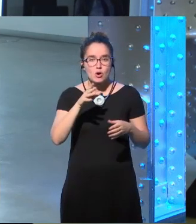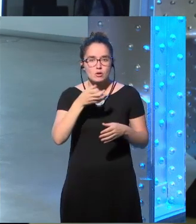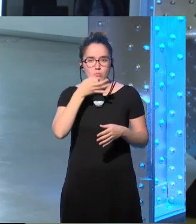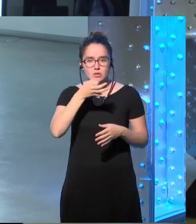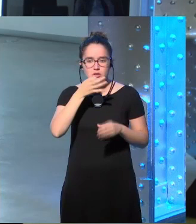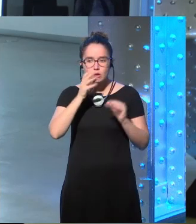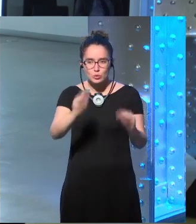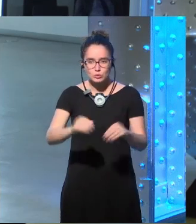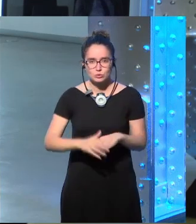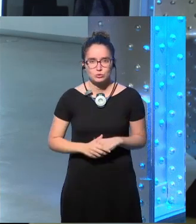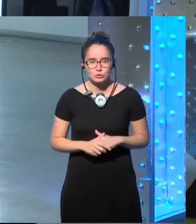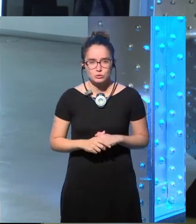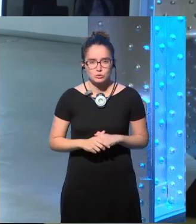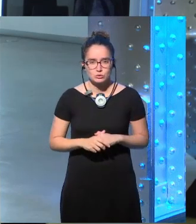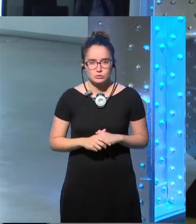here.